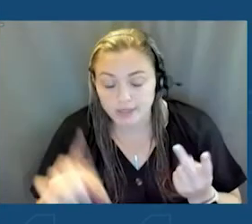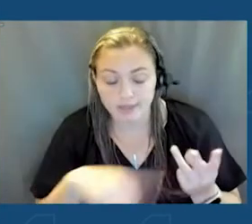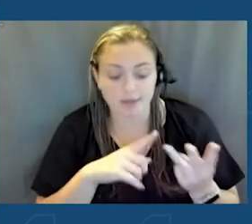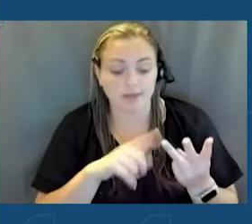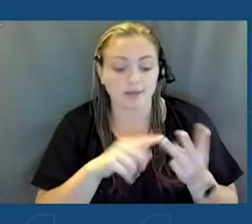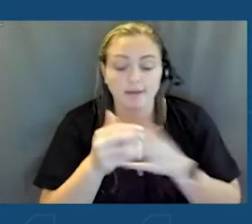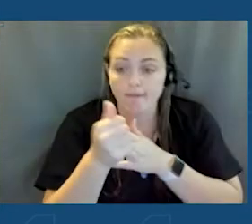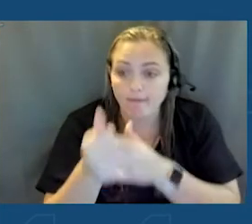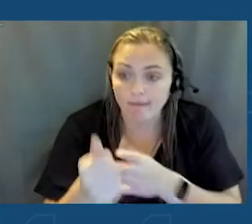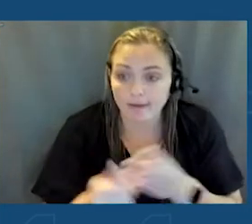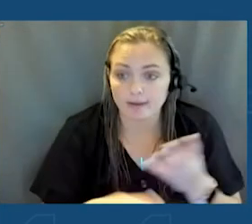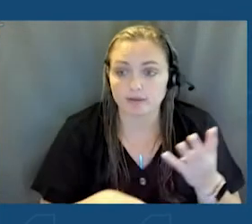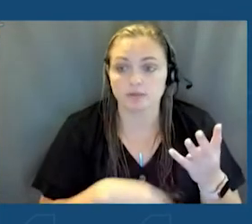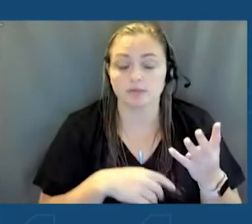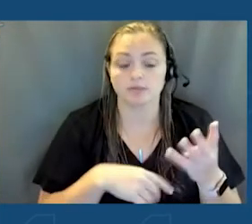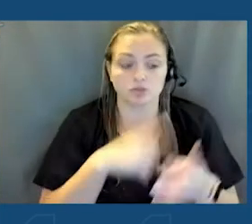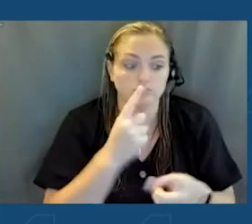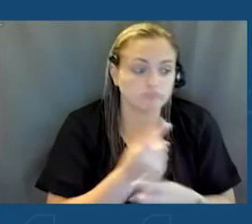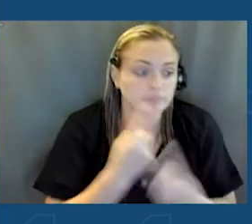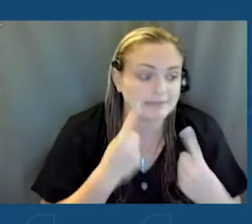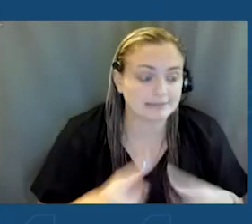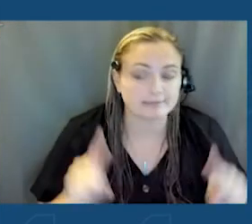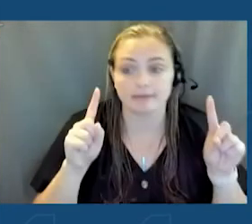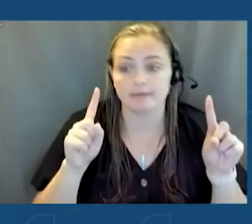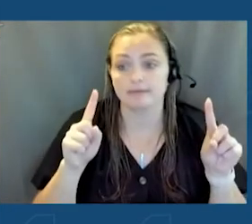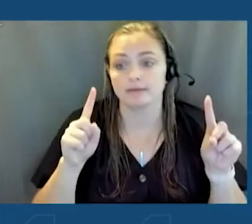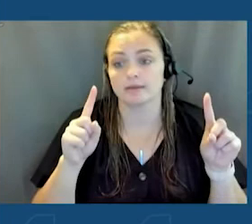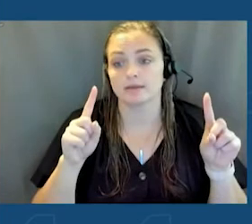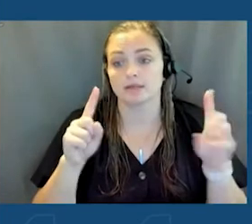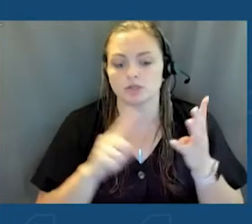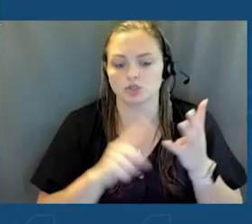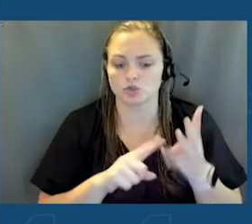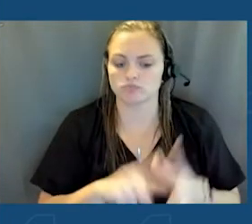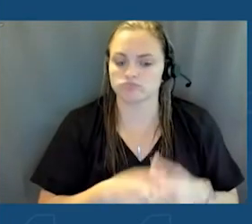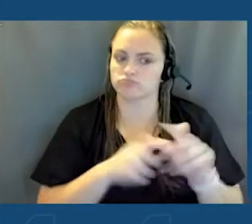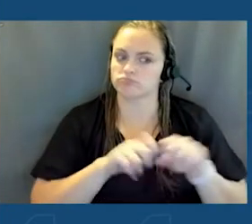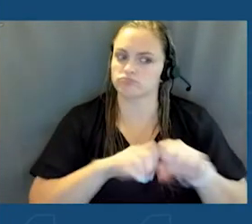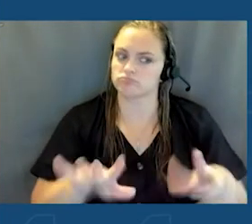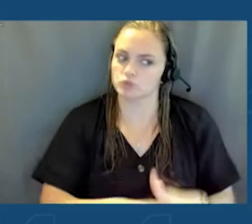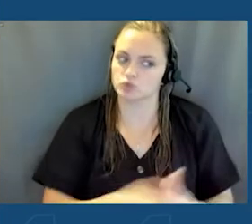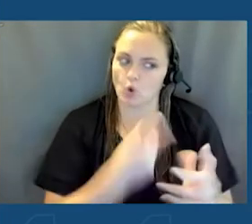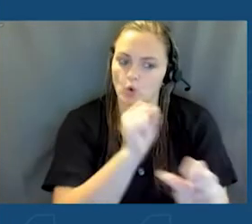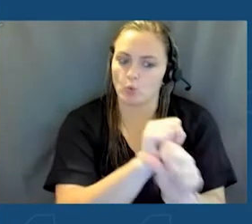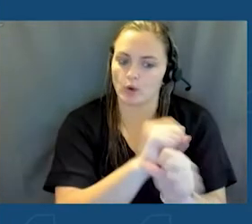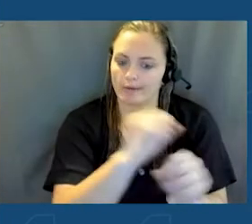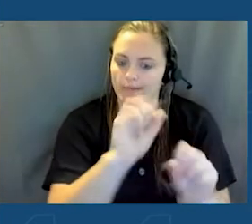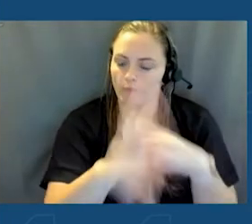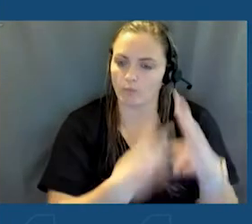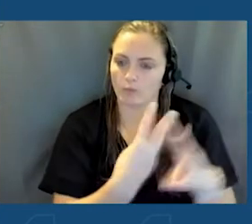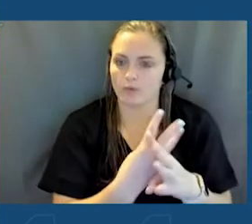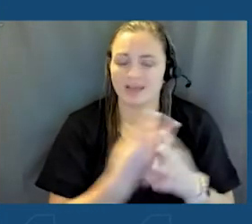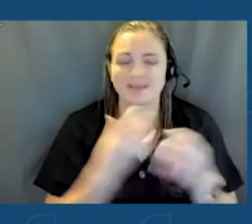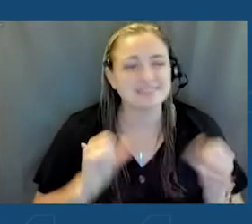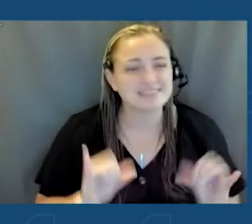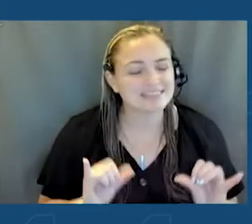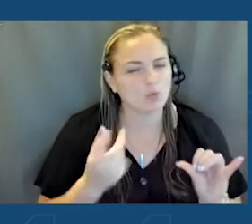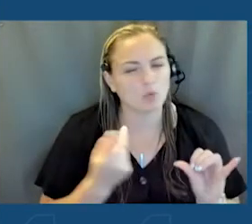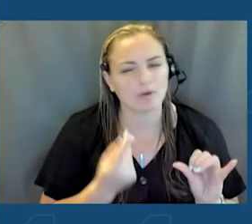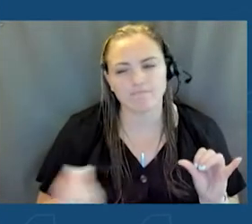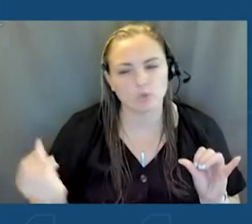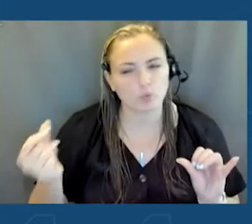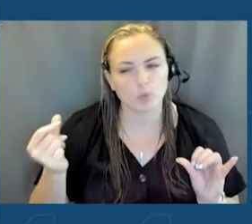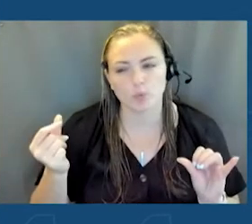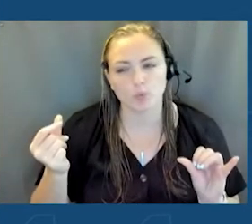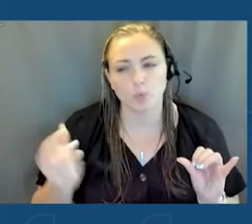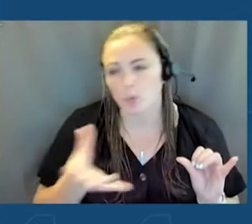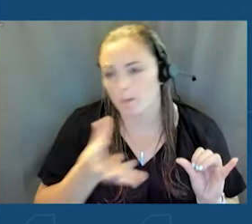guide them towards a path to success, to launch them into the world. I'm still one of the few